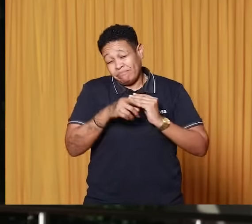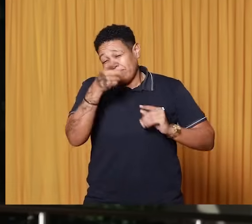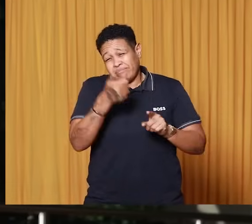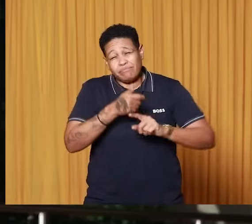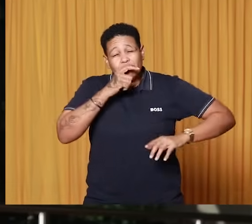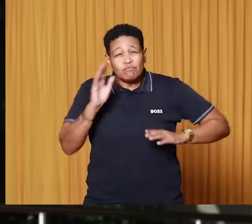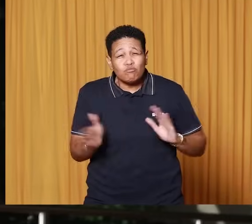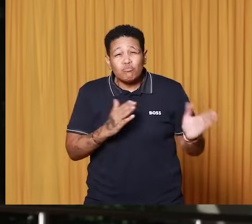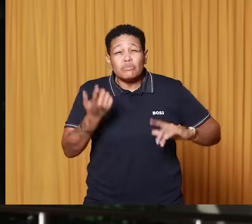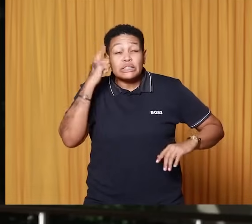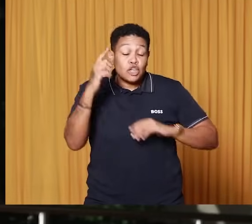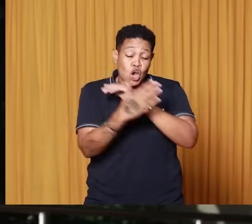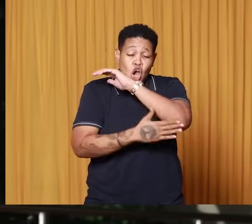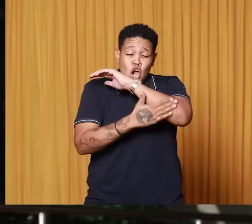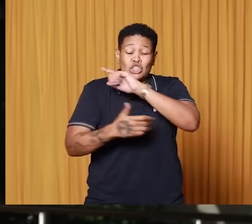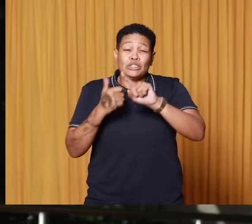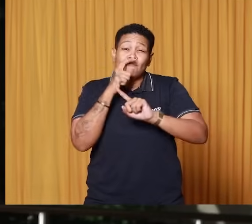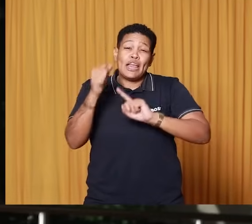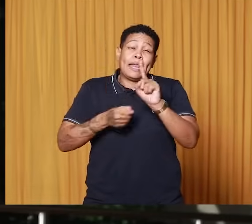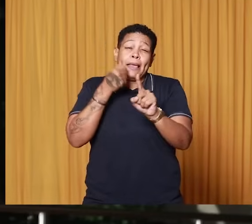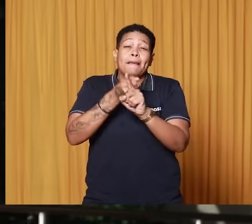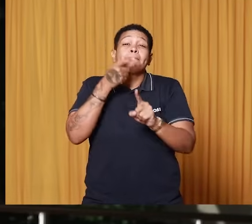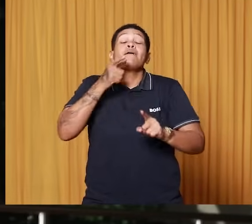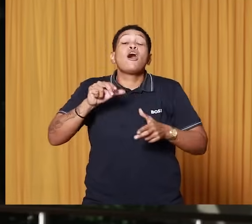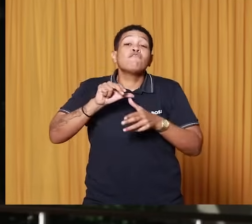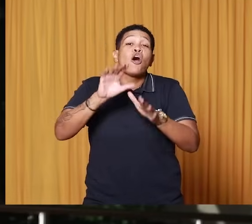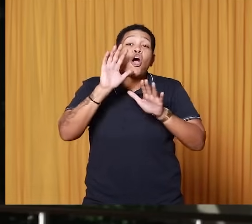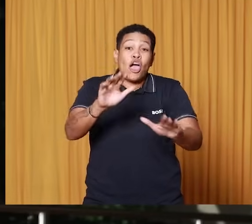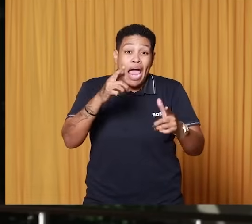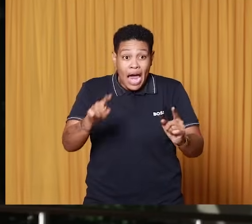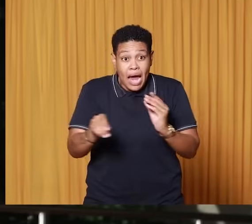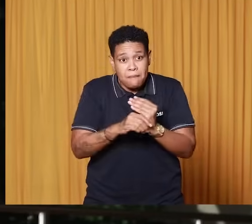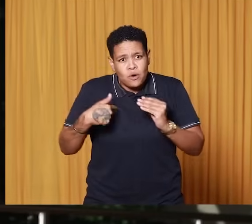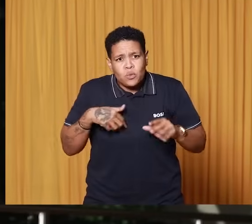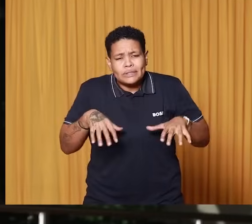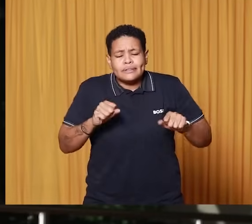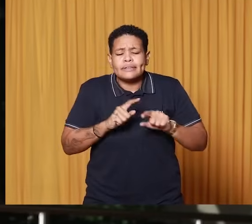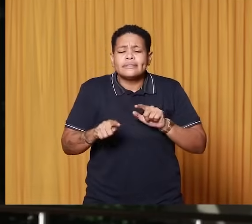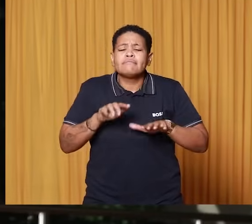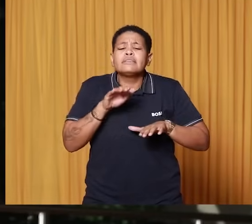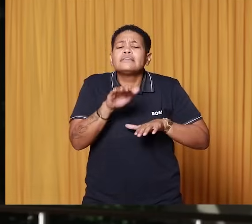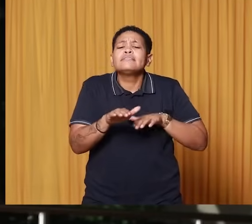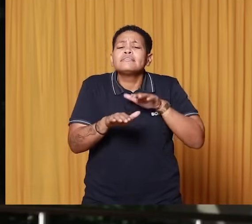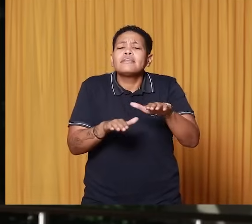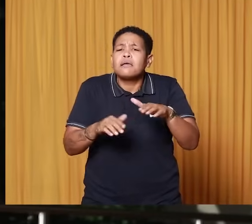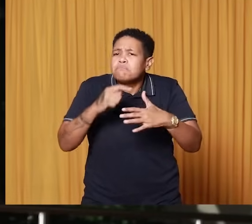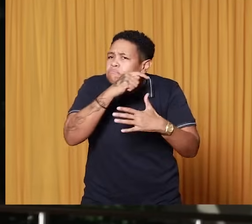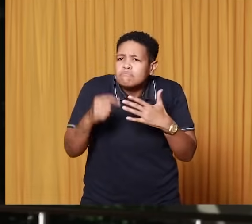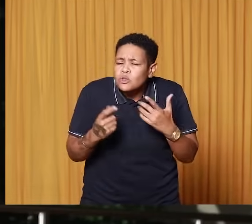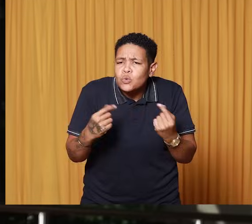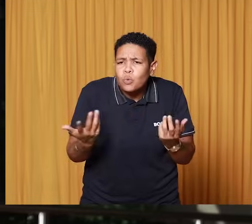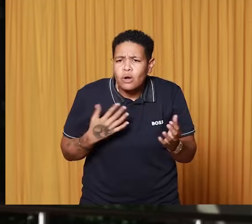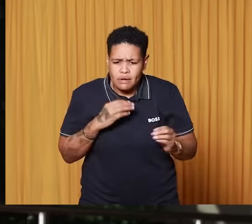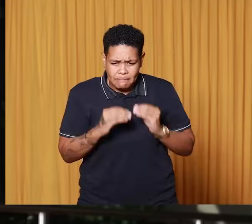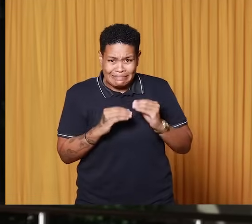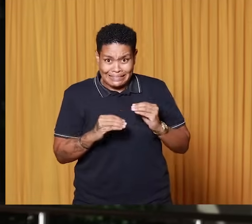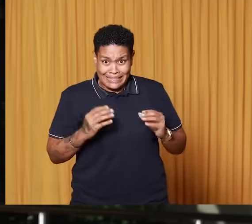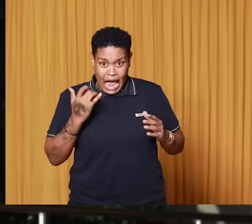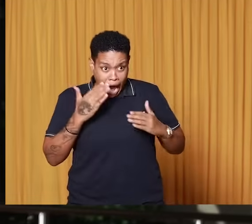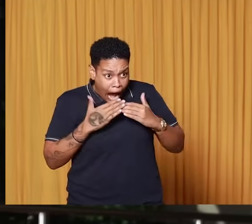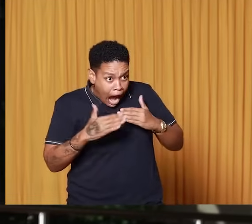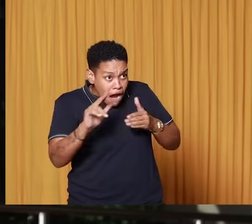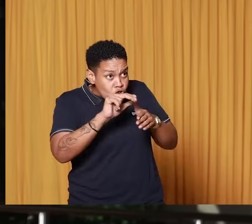to preparing the country for the impact of the hurricane, we are also taking steps to position ourselves for the